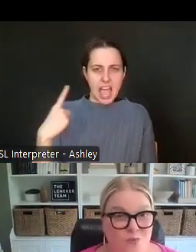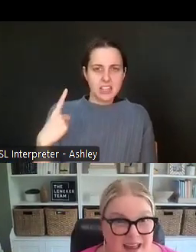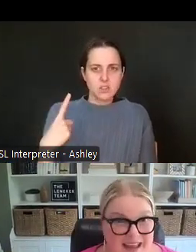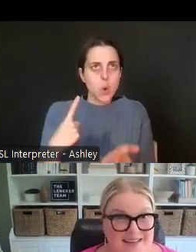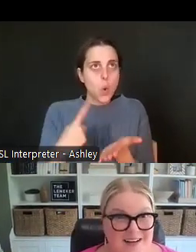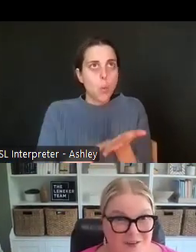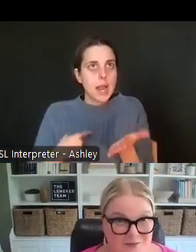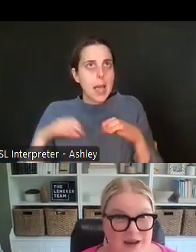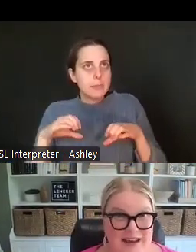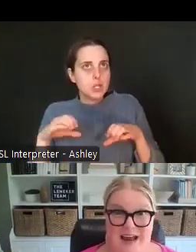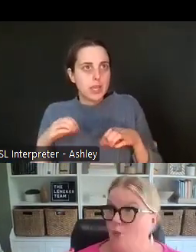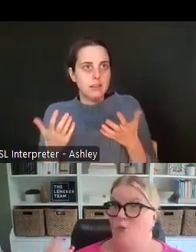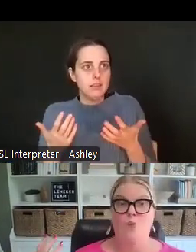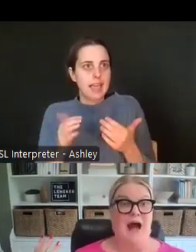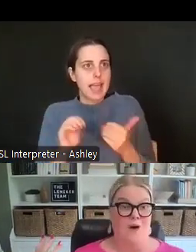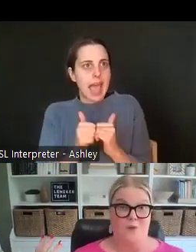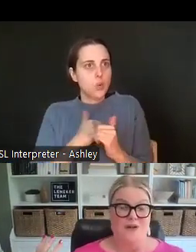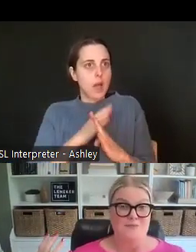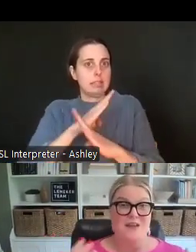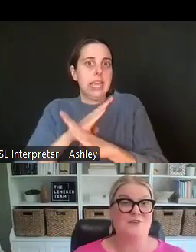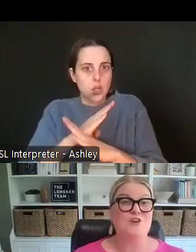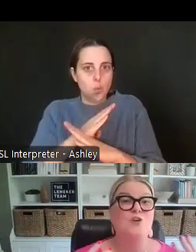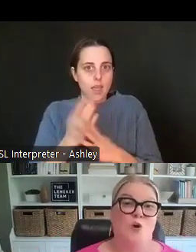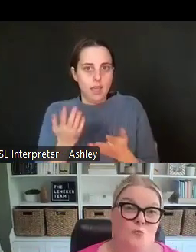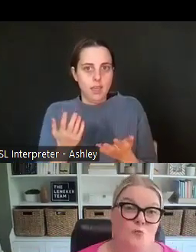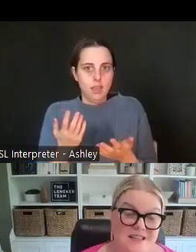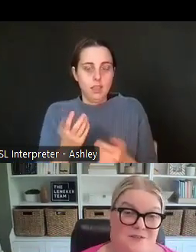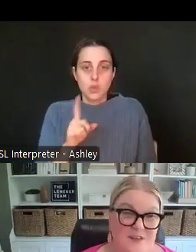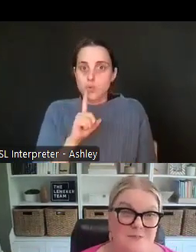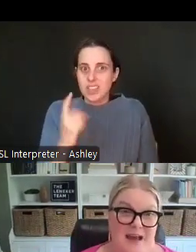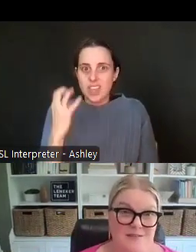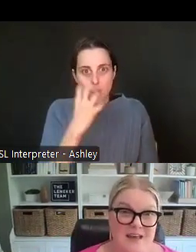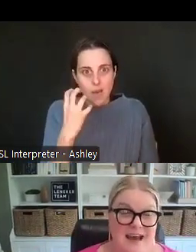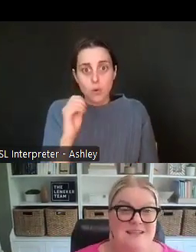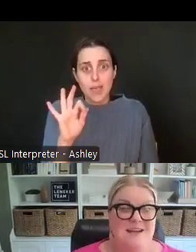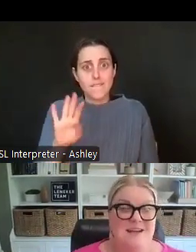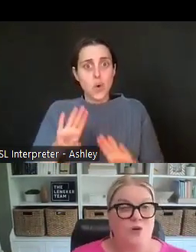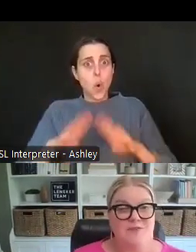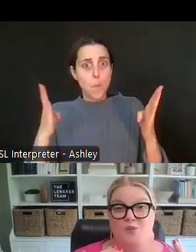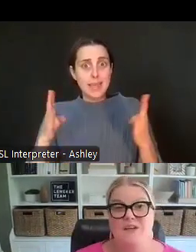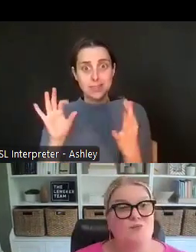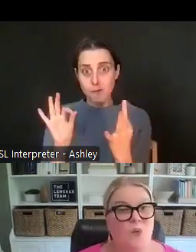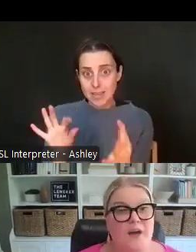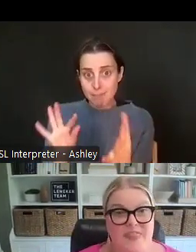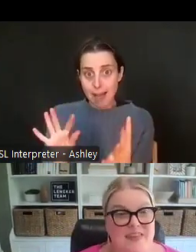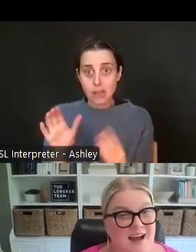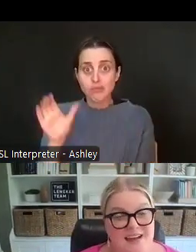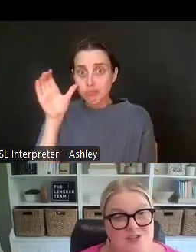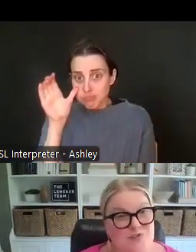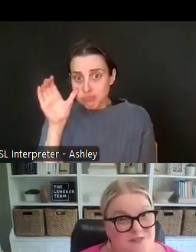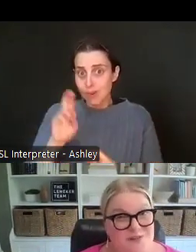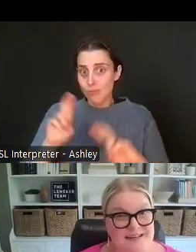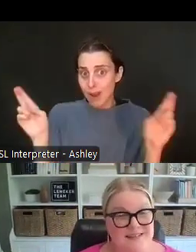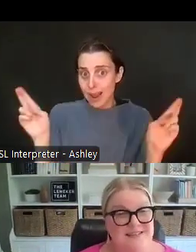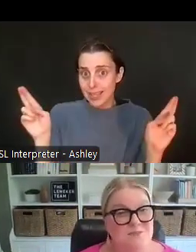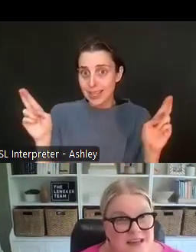gets in the way of you? And wow. If you're open to the feedback of that, or even what's one thing I could